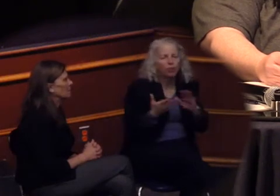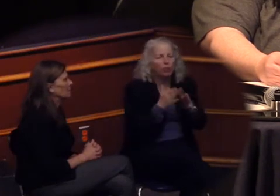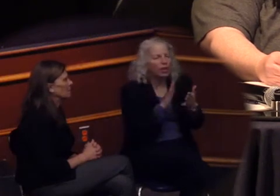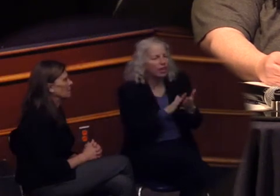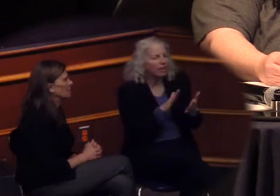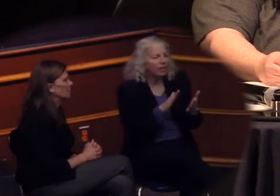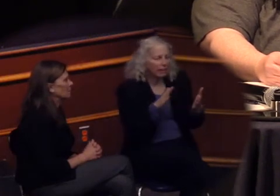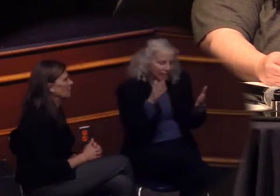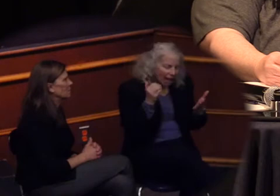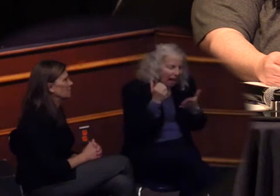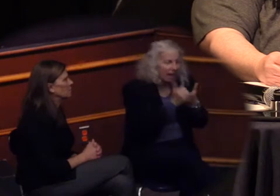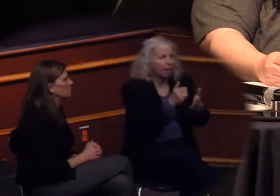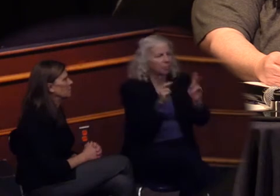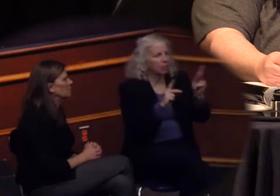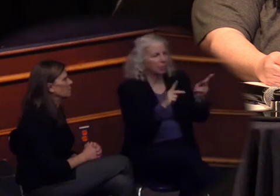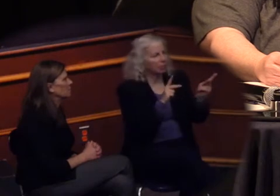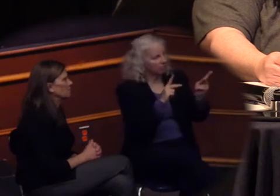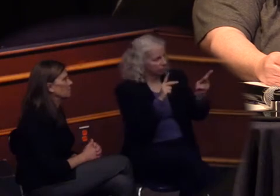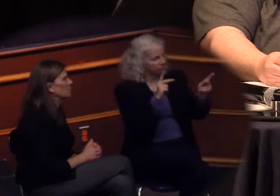elections happen.